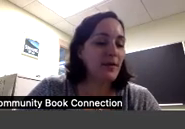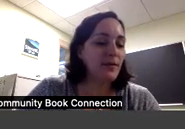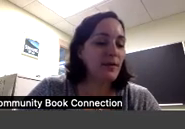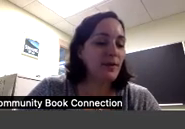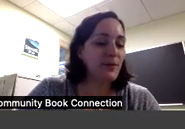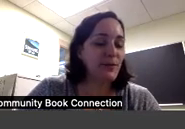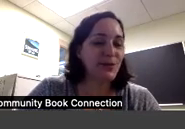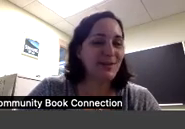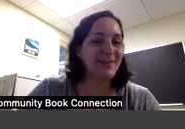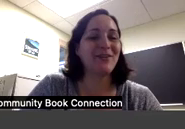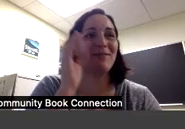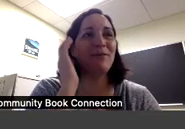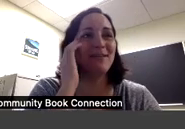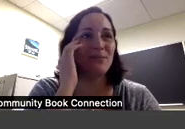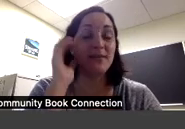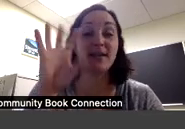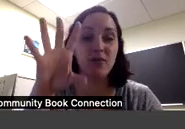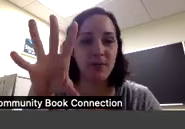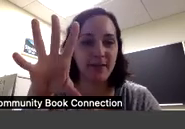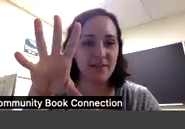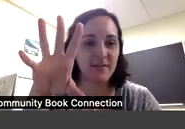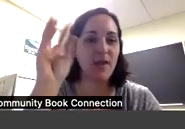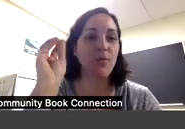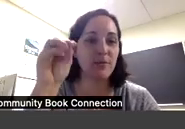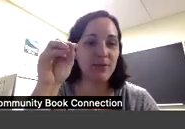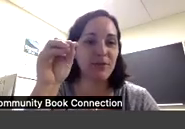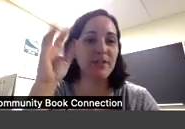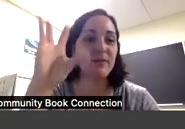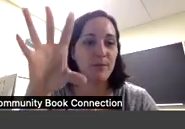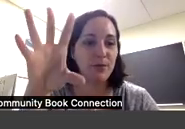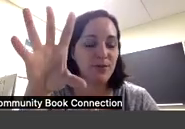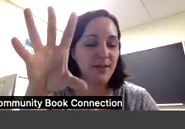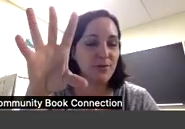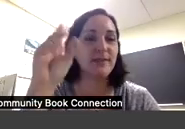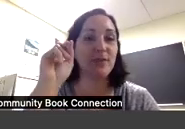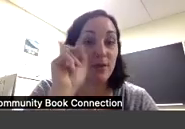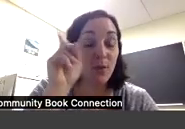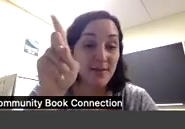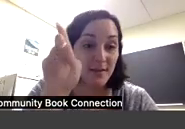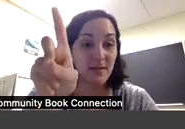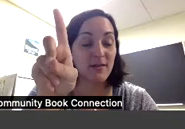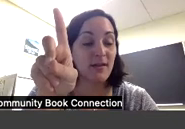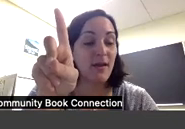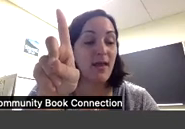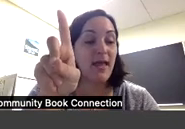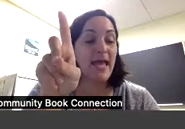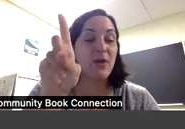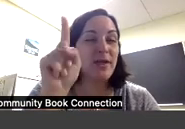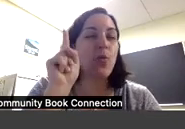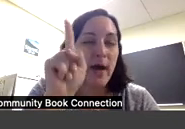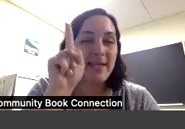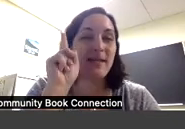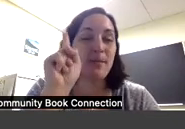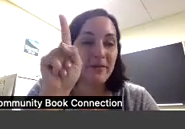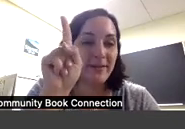they don't really reproduce. So let me put it this way. Sexual reproduction, when they're mature enough and reproduce sexually, they do it only once a year. And